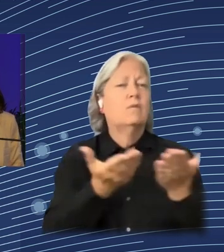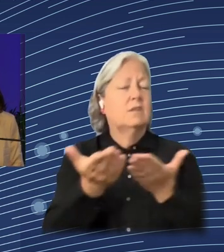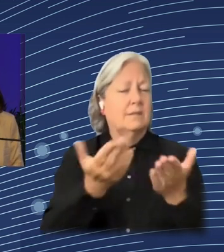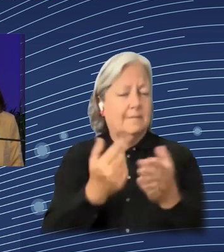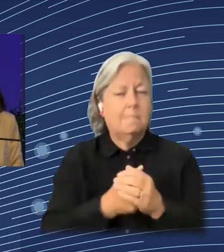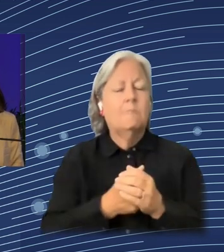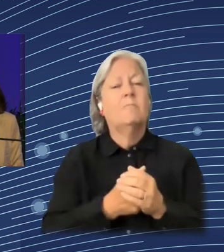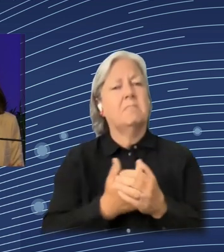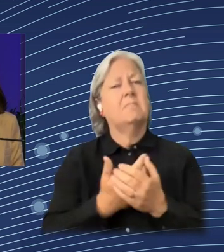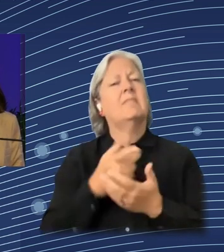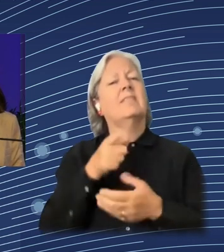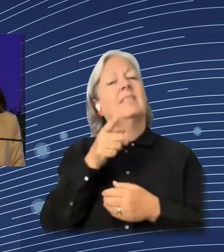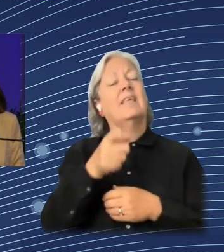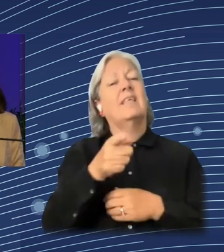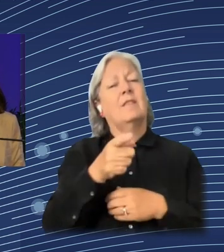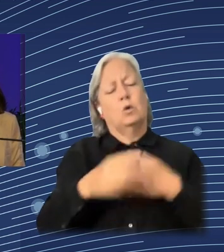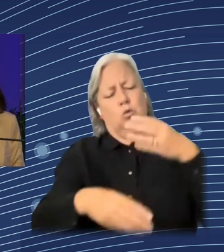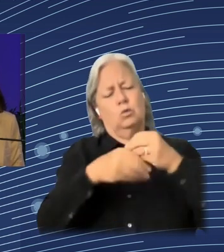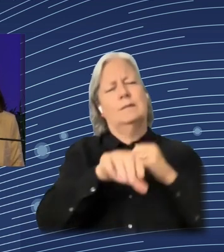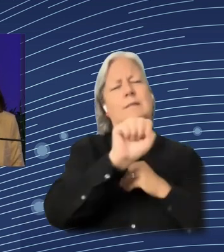supplementary benefits have increased by